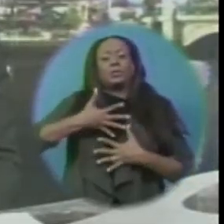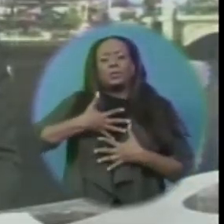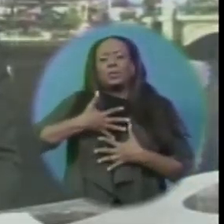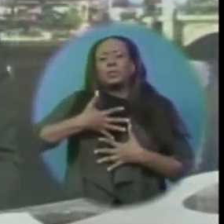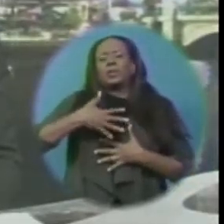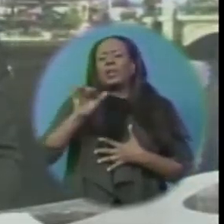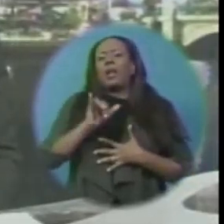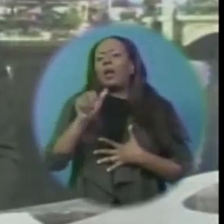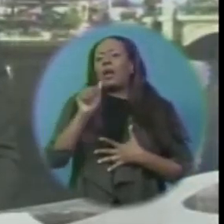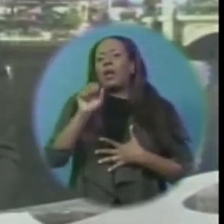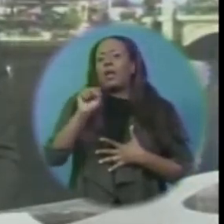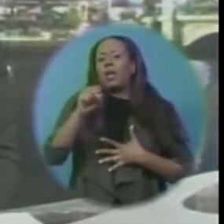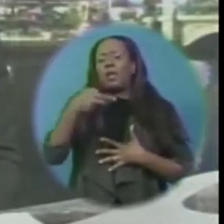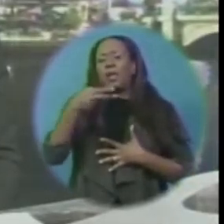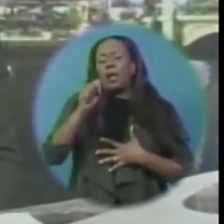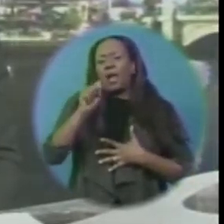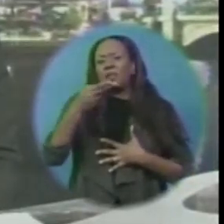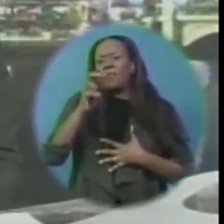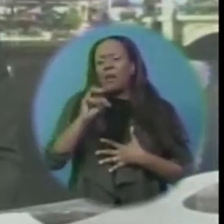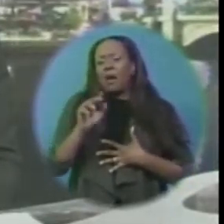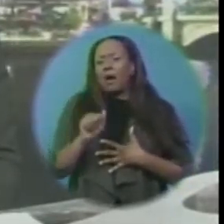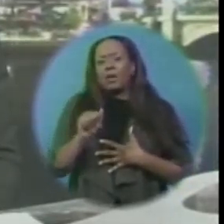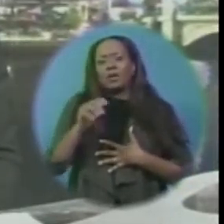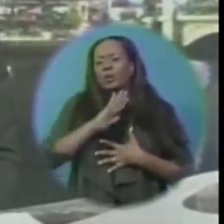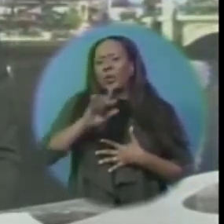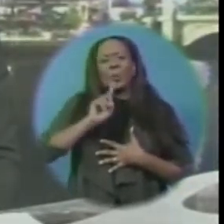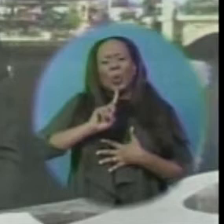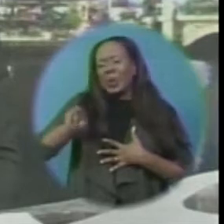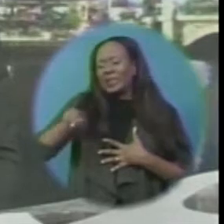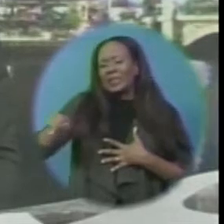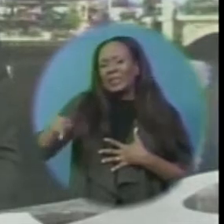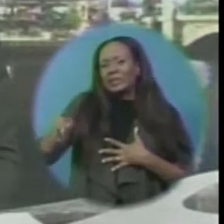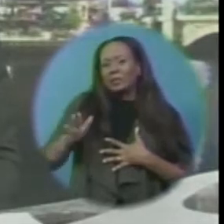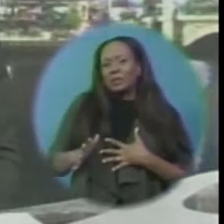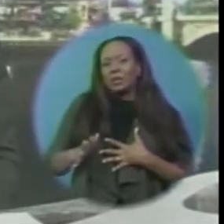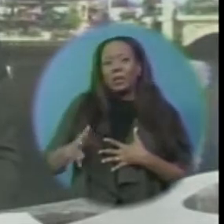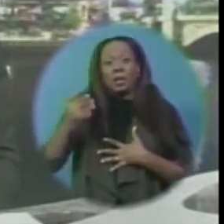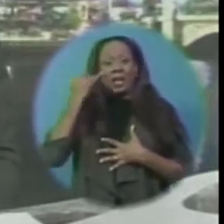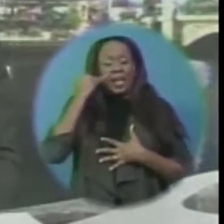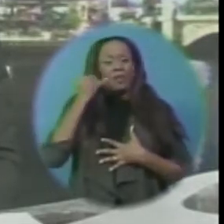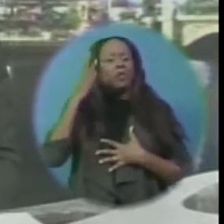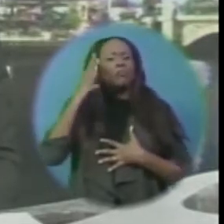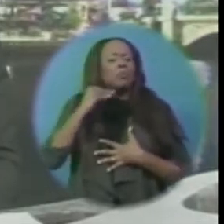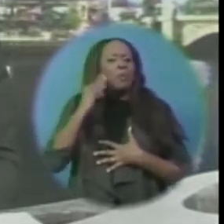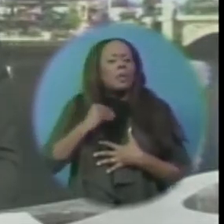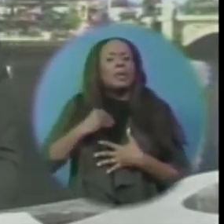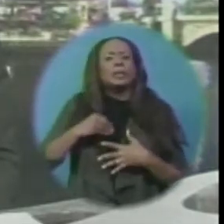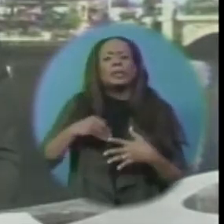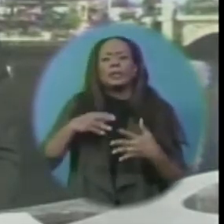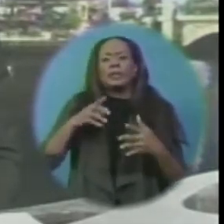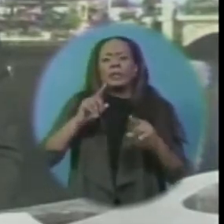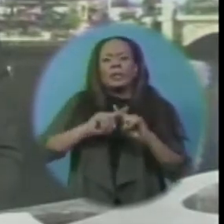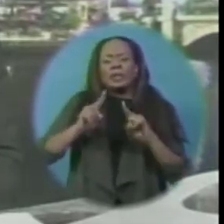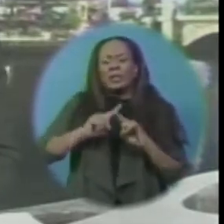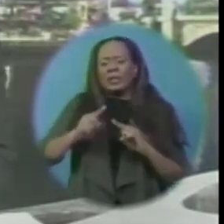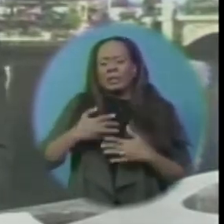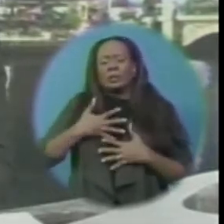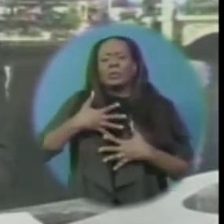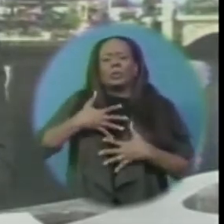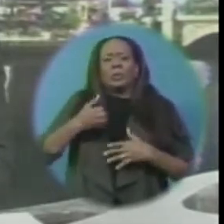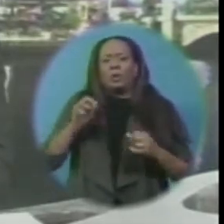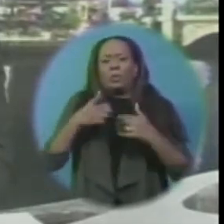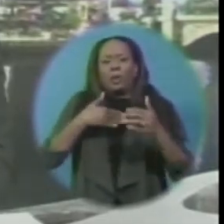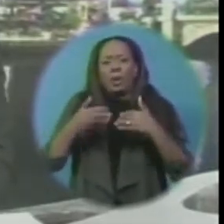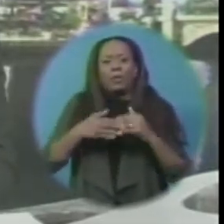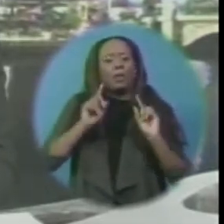the area. He says residents who may experience symptoms should seek medical attention at the Winston Scott Polyclinic or the